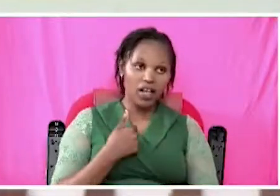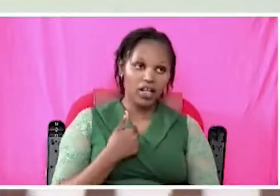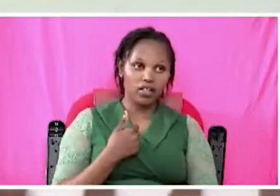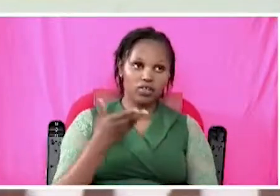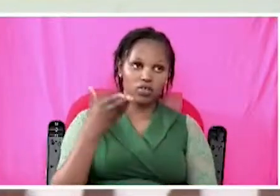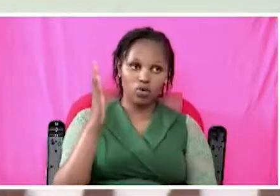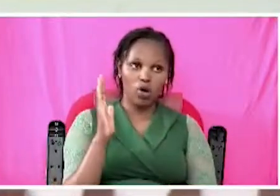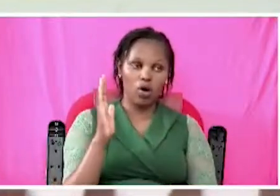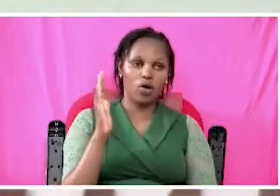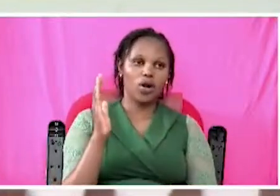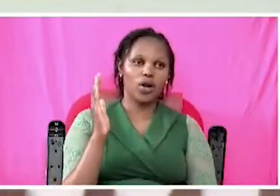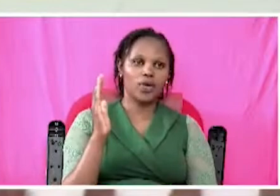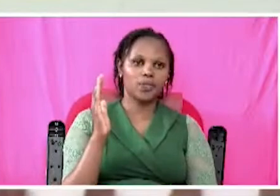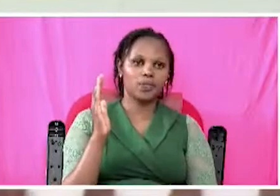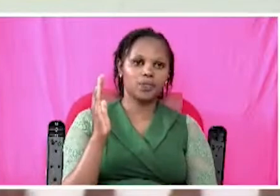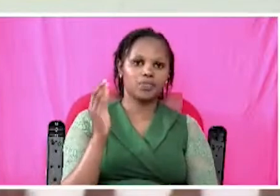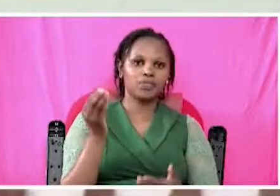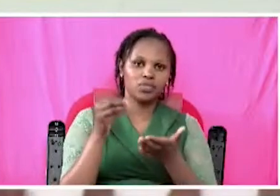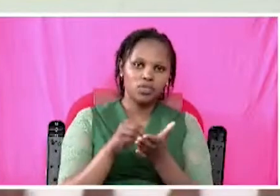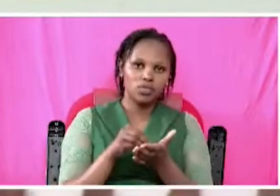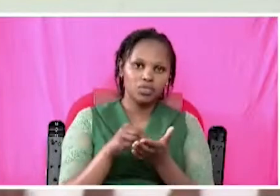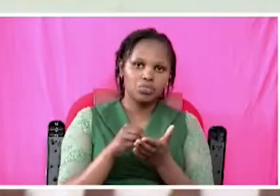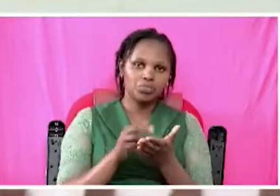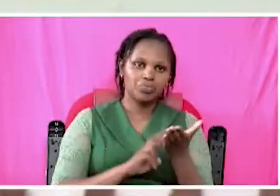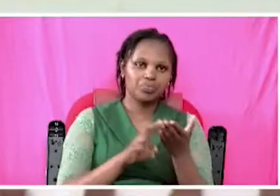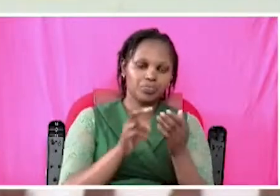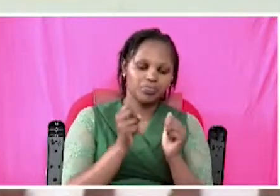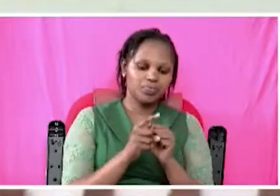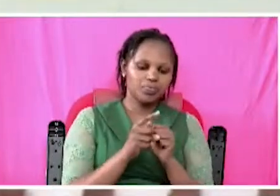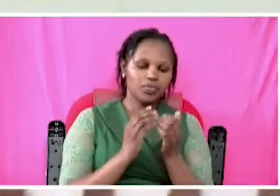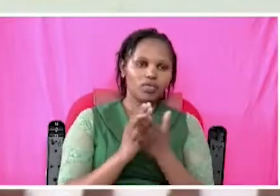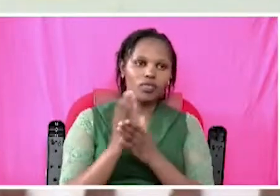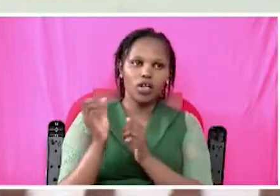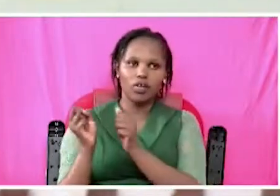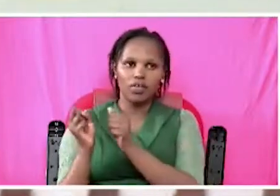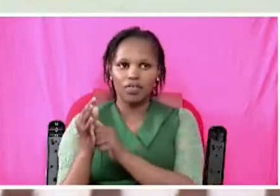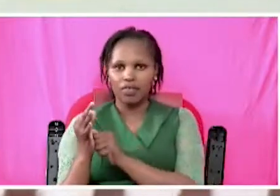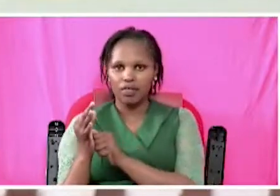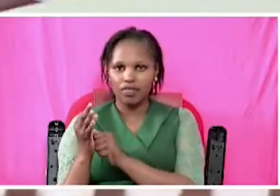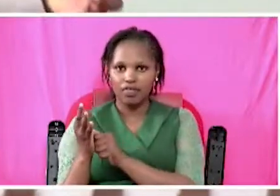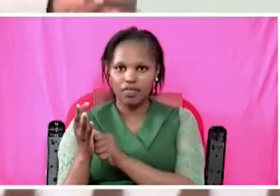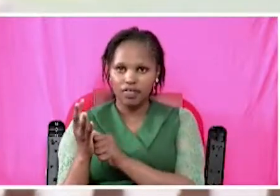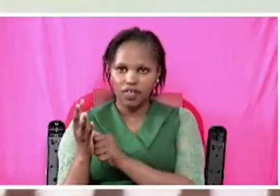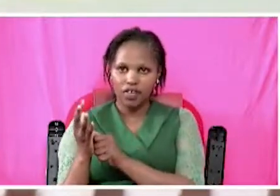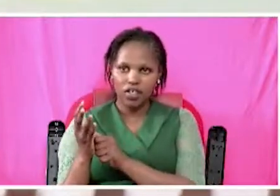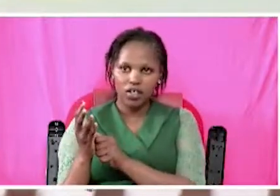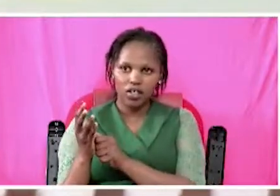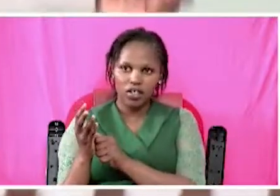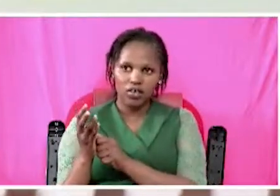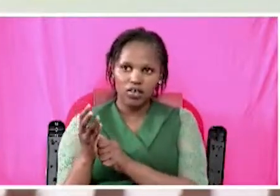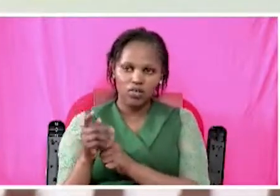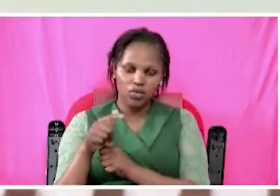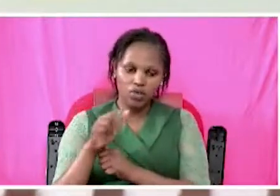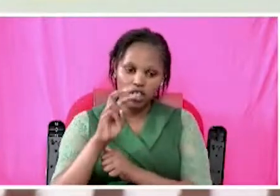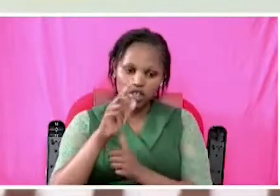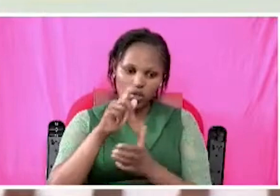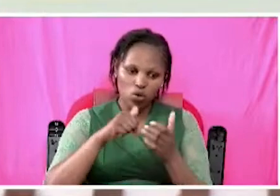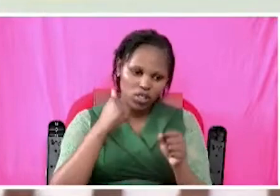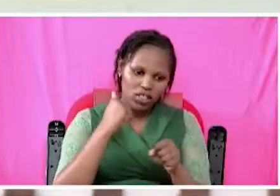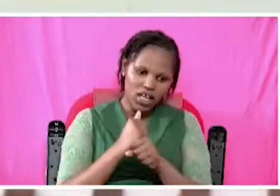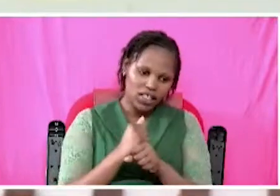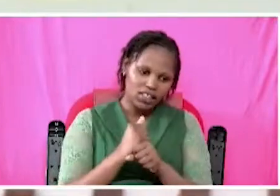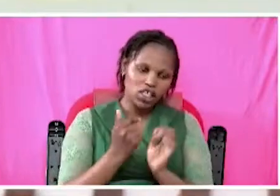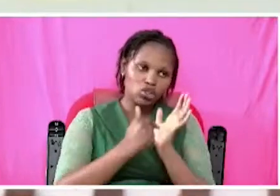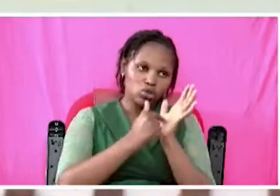God, again in verses 11 through 14, a lesson that we see what he does, he demonstrates his power